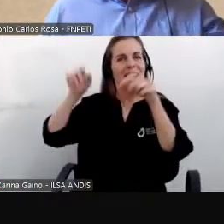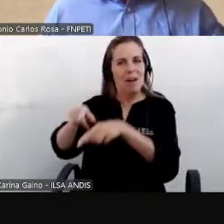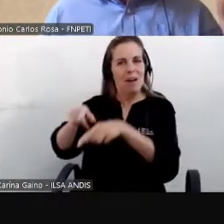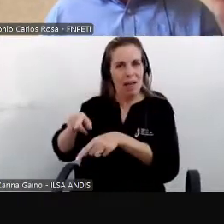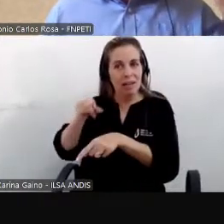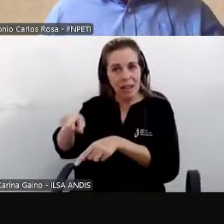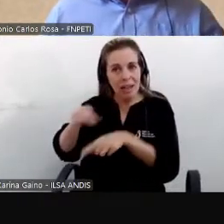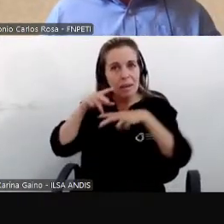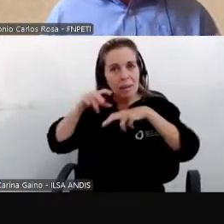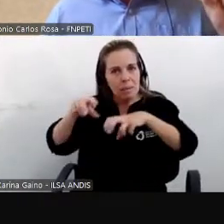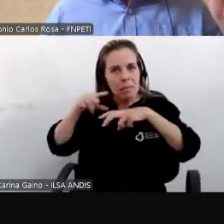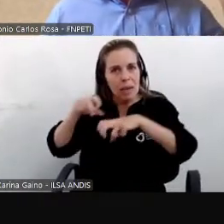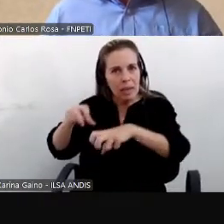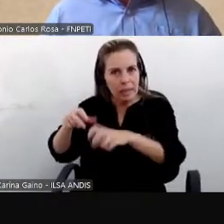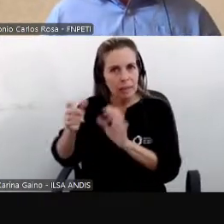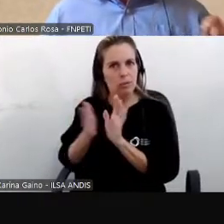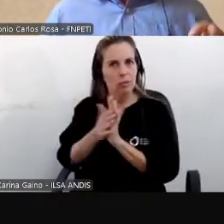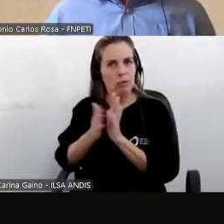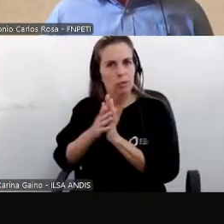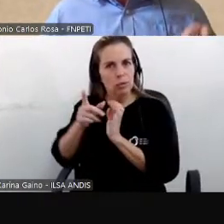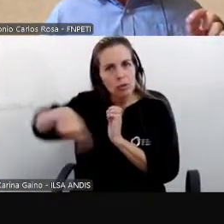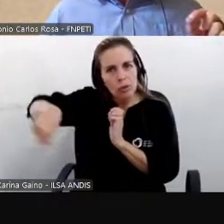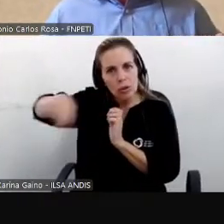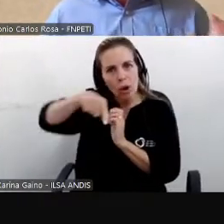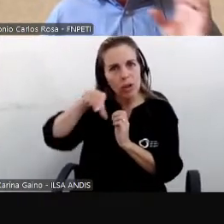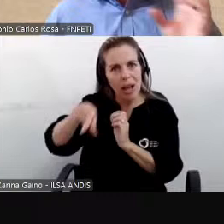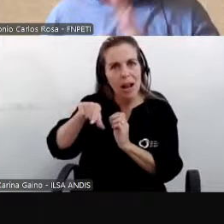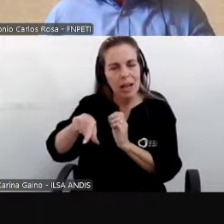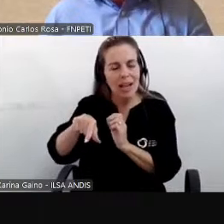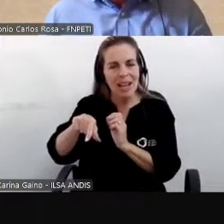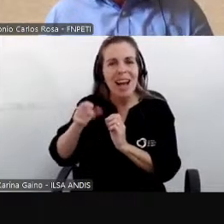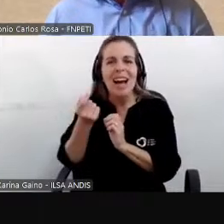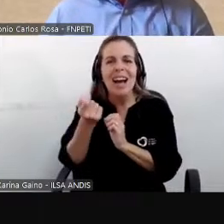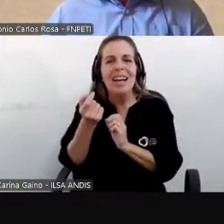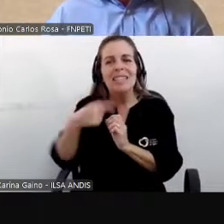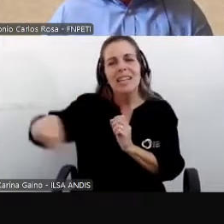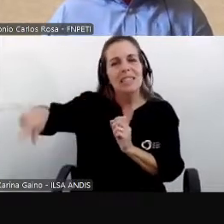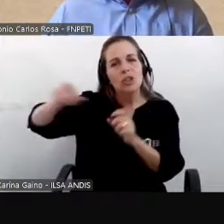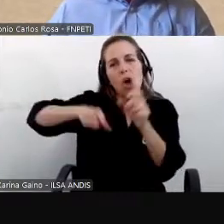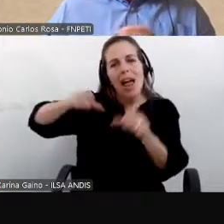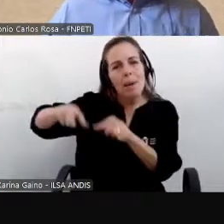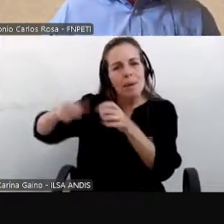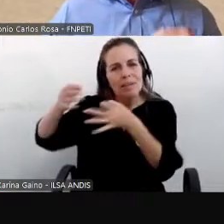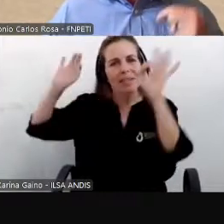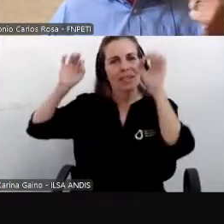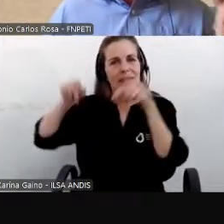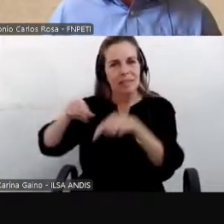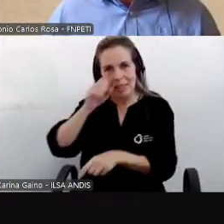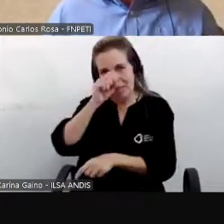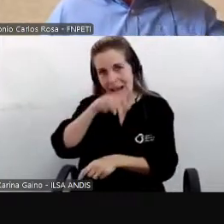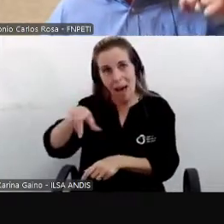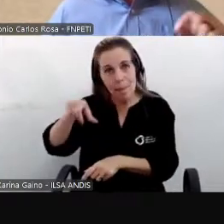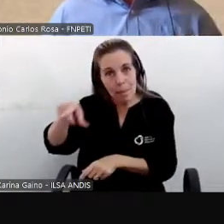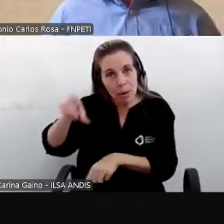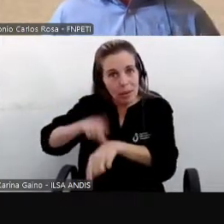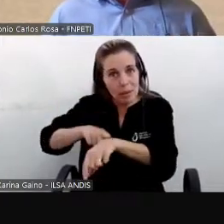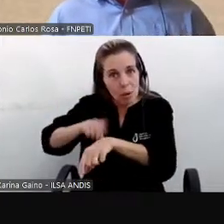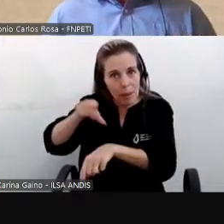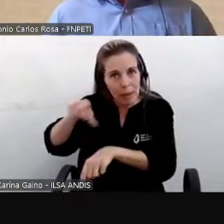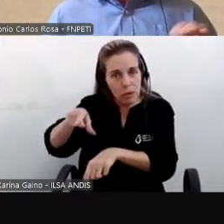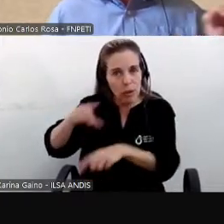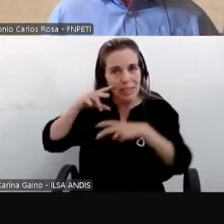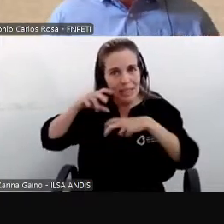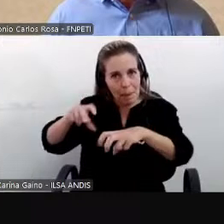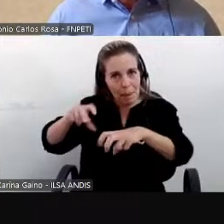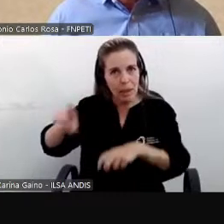ILO paper of 2005 with rescued workers that showed that almost all the